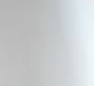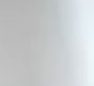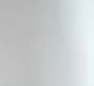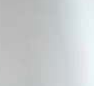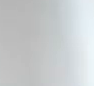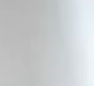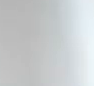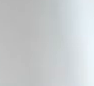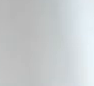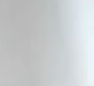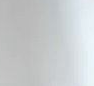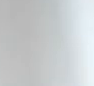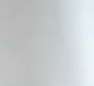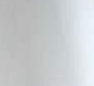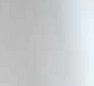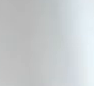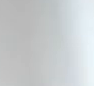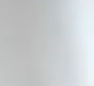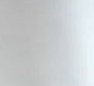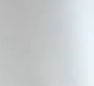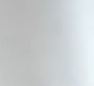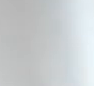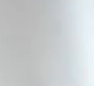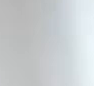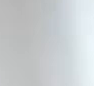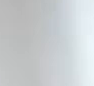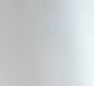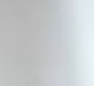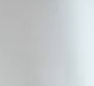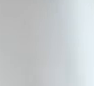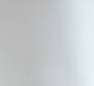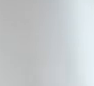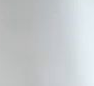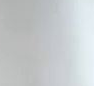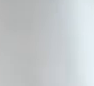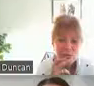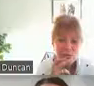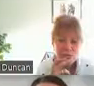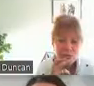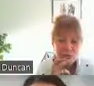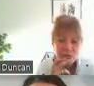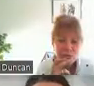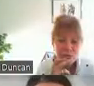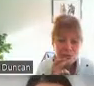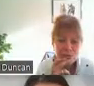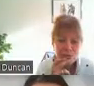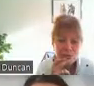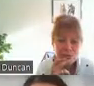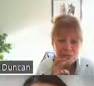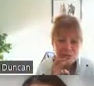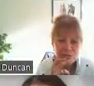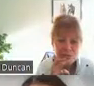that you've already talked about in terms of the introduction and the project overview, if that's okay. Just because Julia's